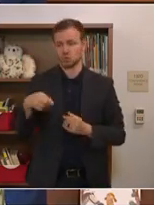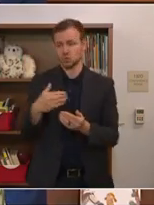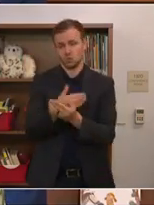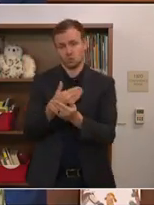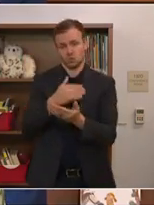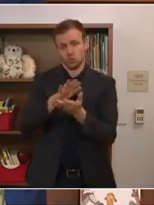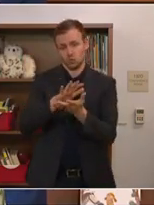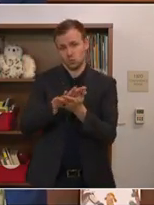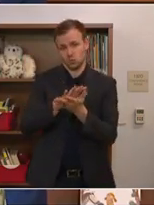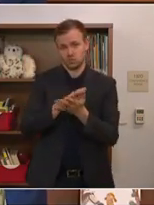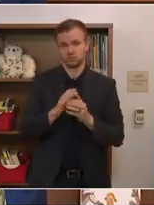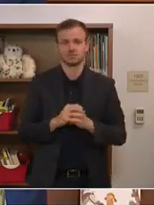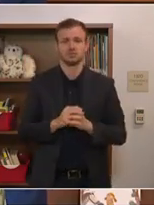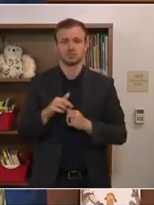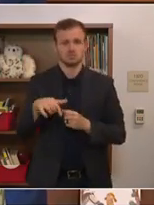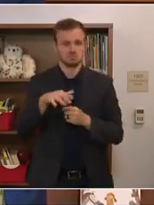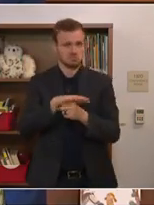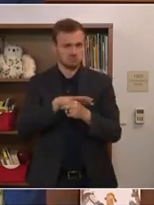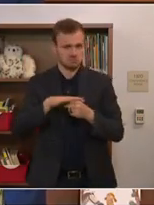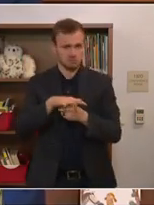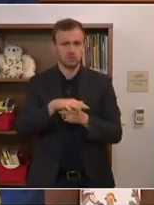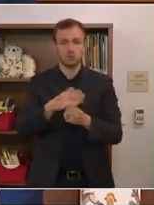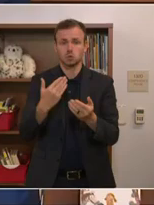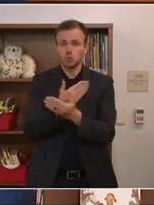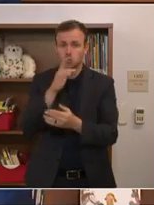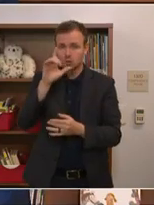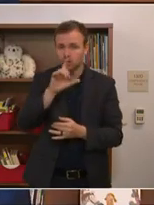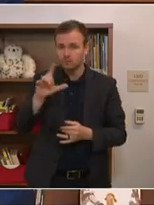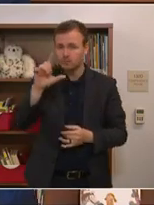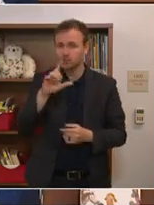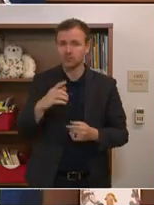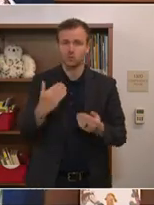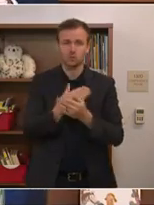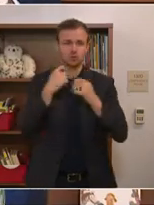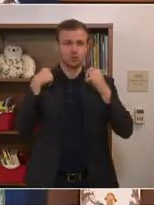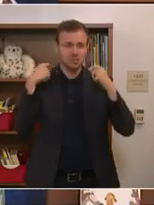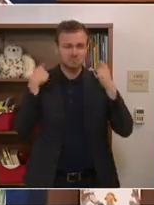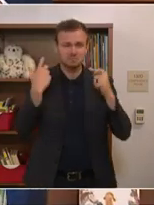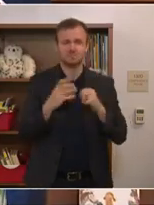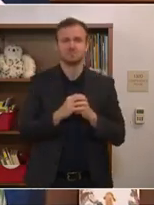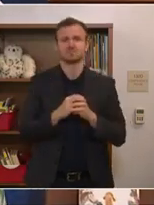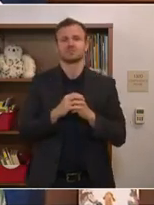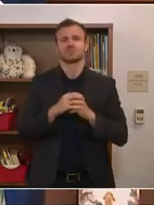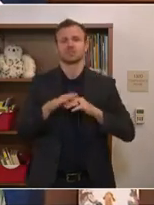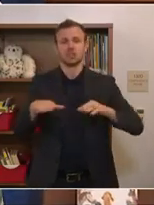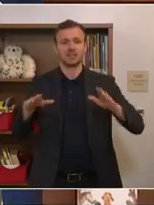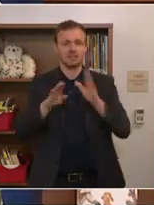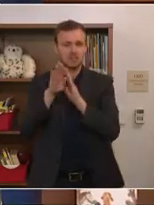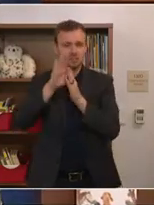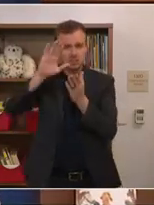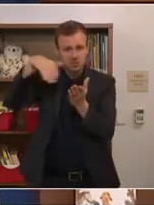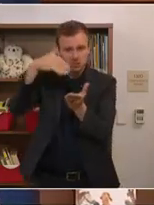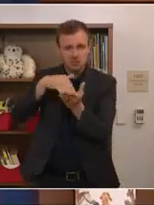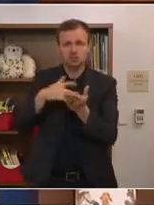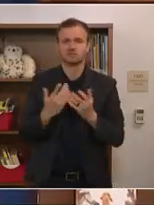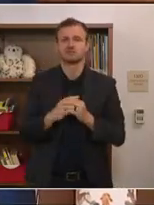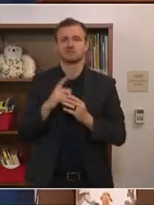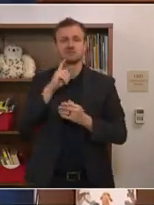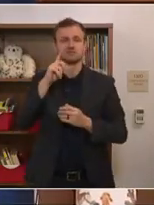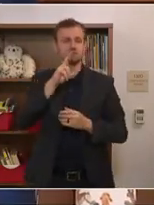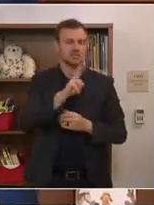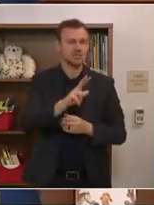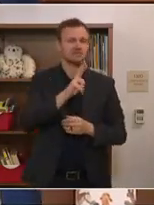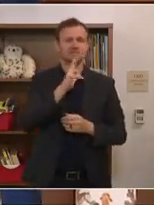include a new library, gymnasium, child development center. Mayor mentioned our 3-year-olds and our 4-year-olds, classrooms that